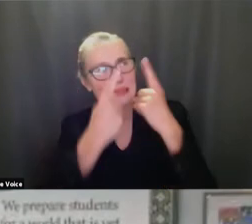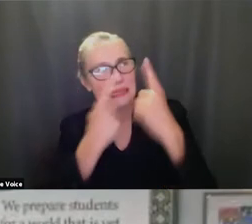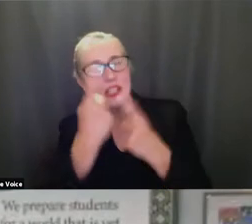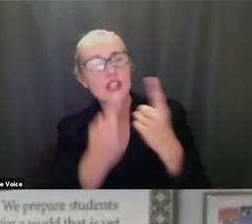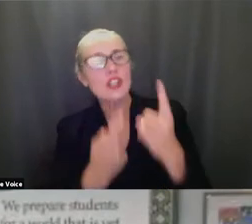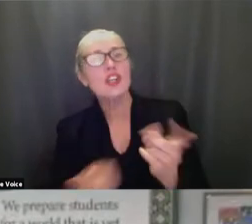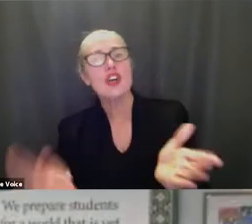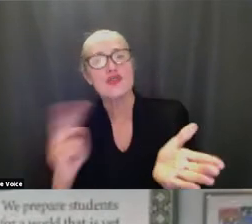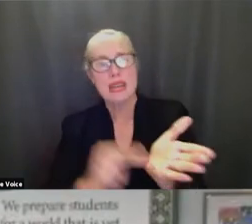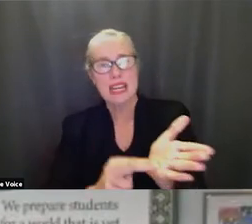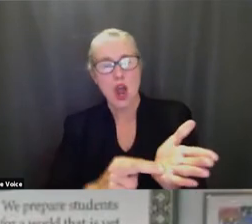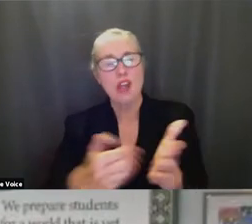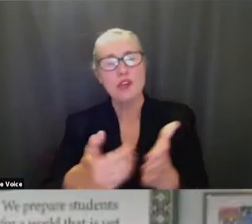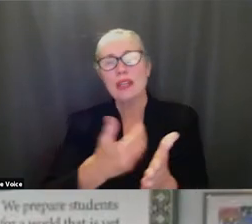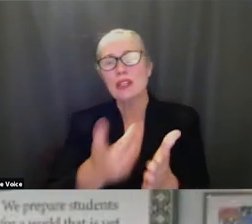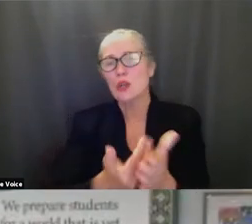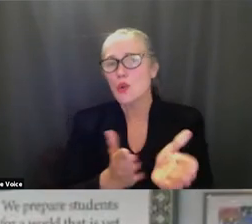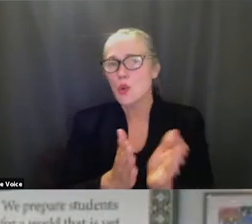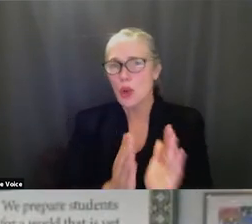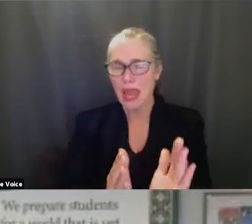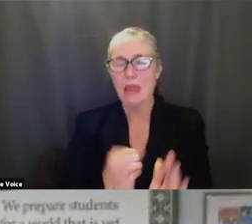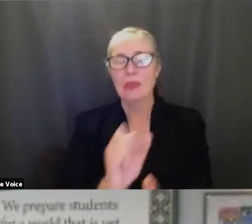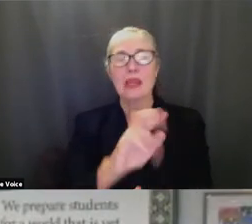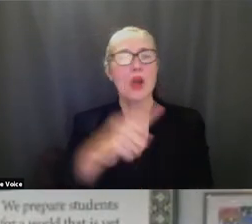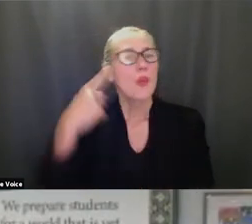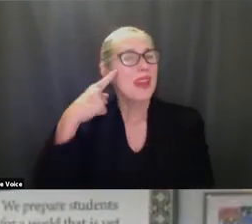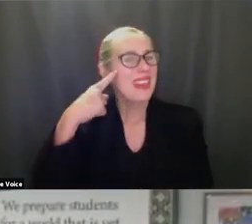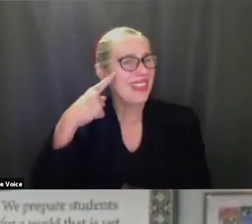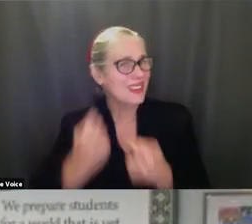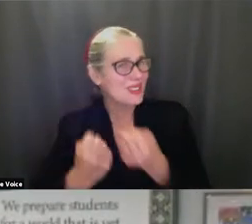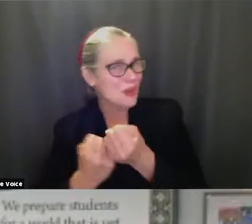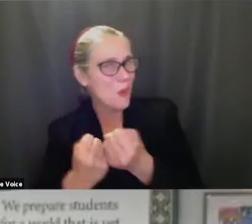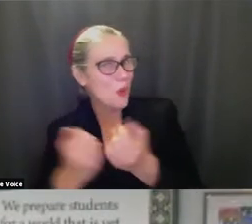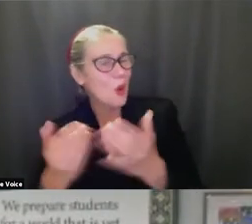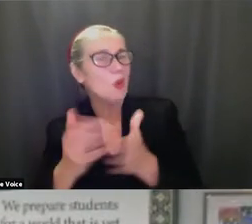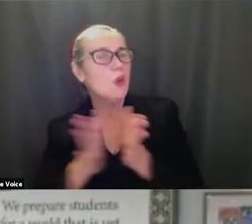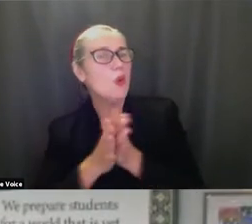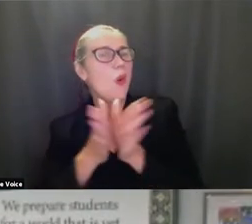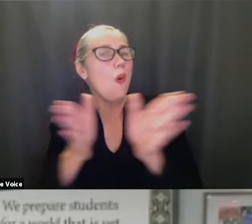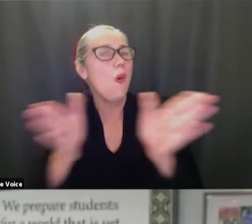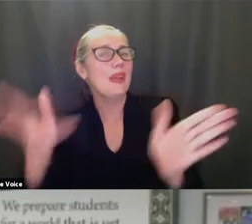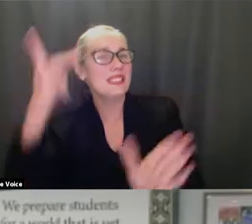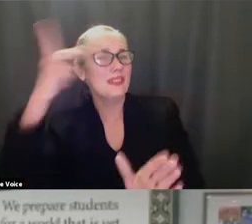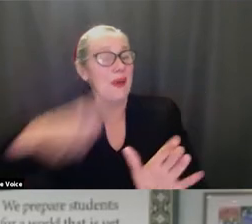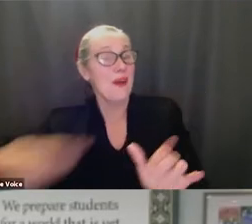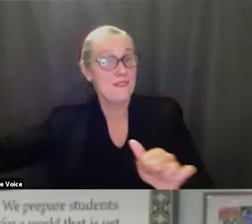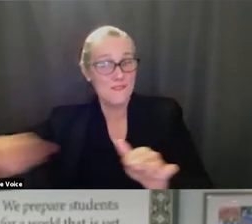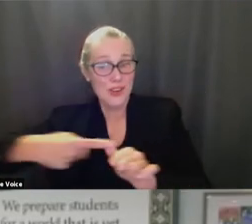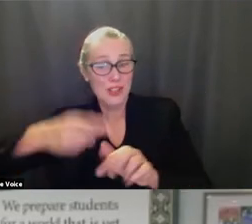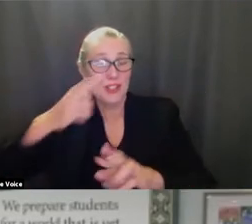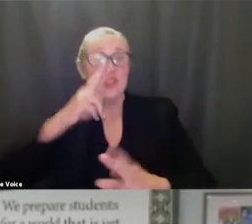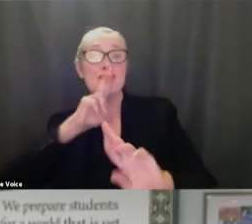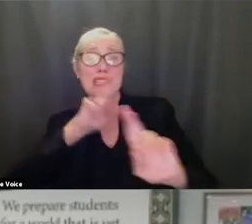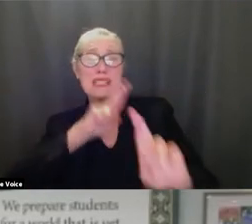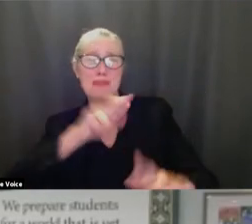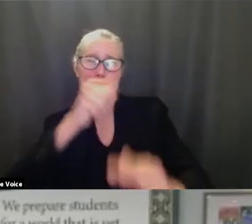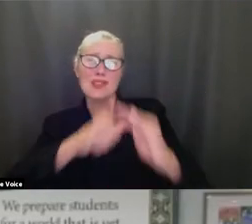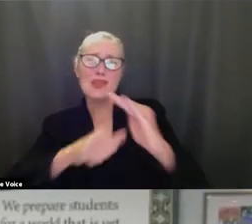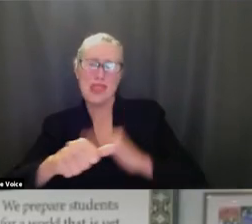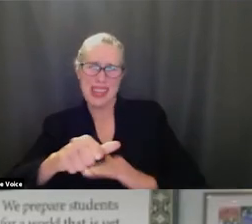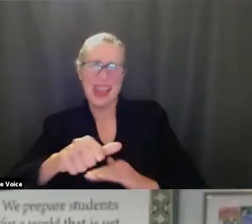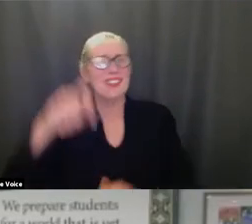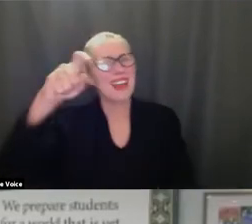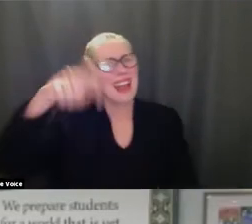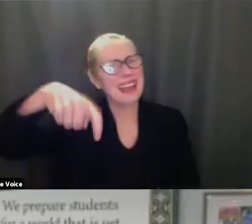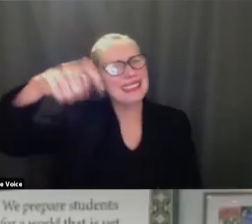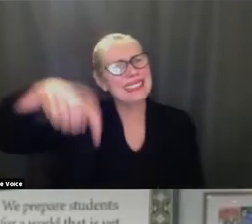we support and appreciate the newer holistic philosophy of responding first to the underlying needs of a student